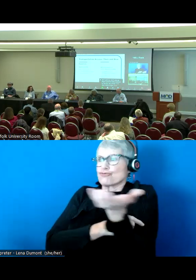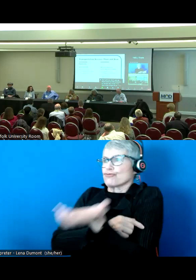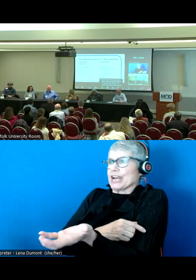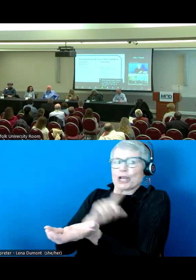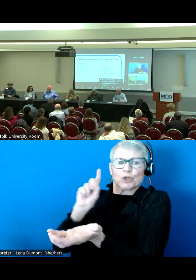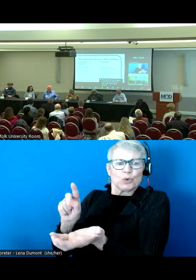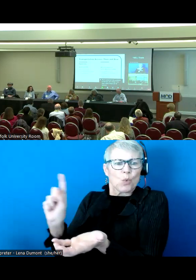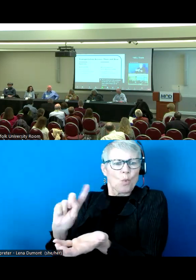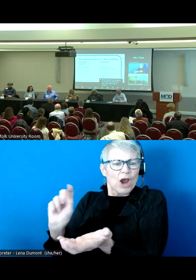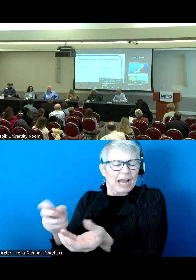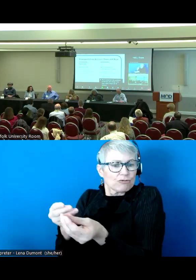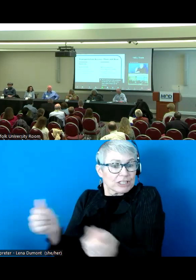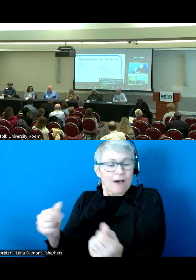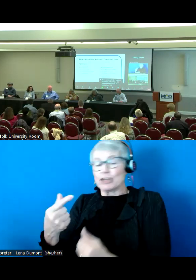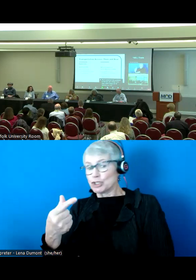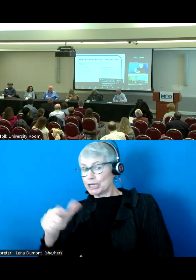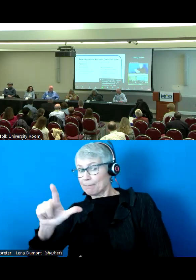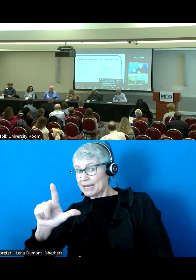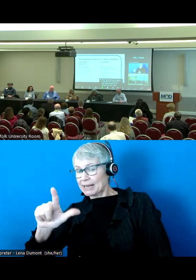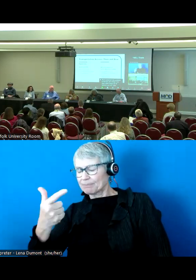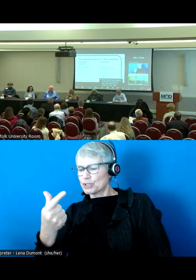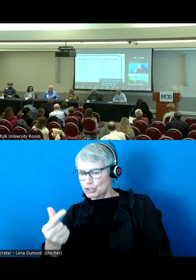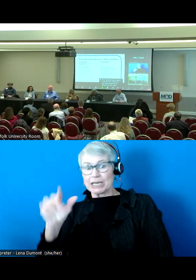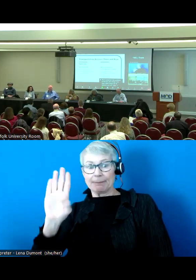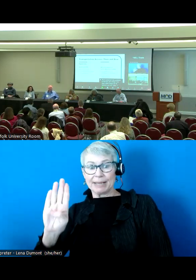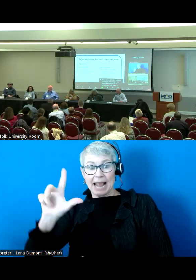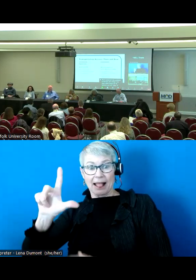that place, GBLS, takes this on,